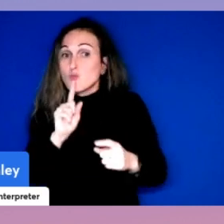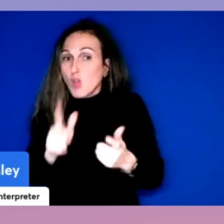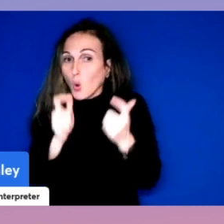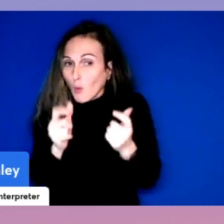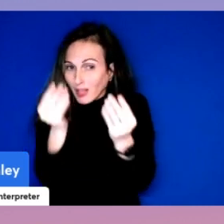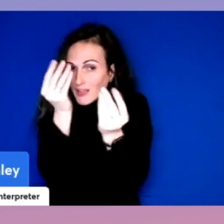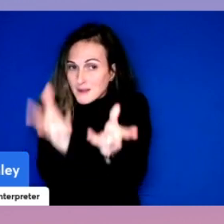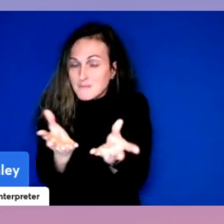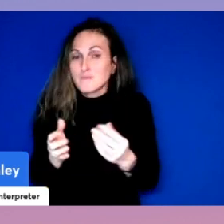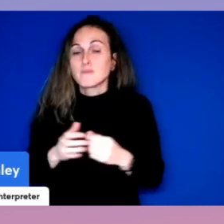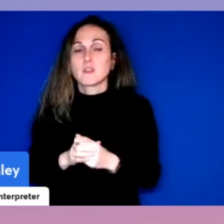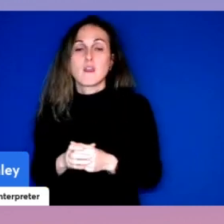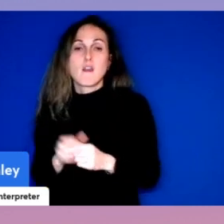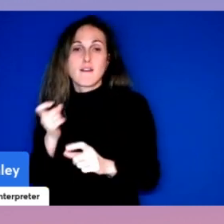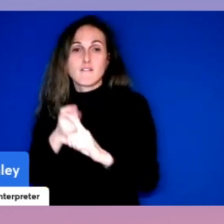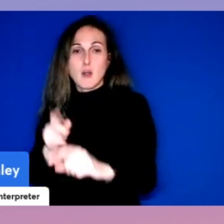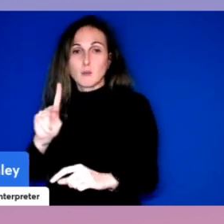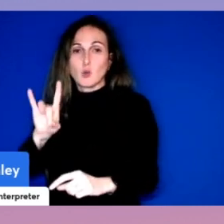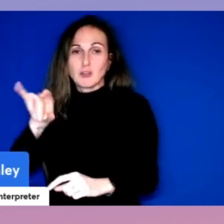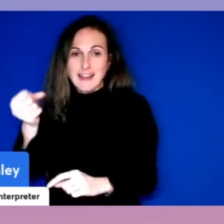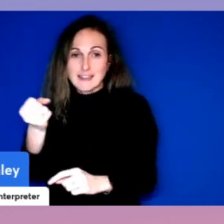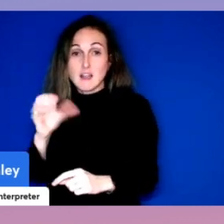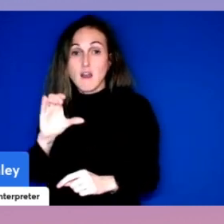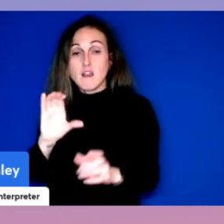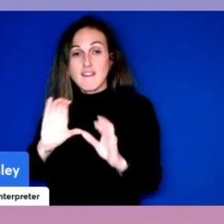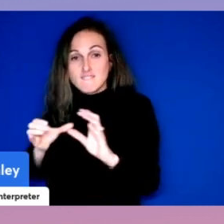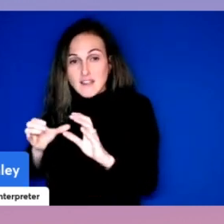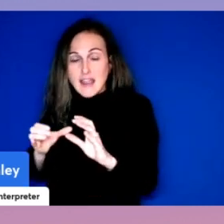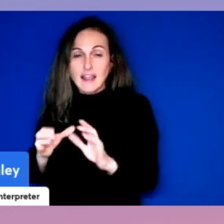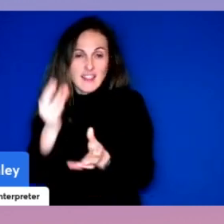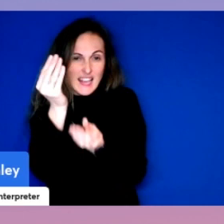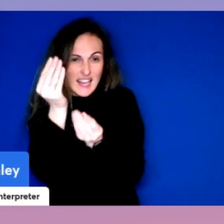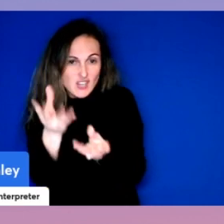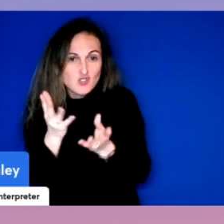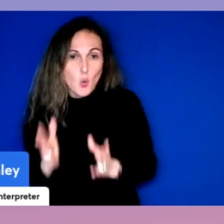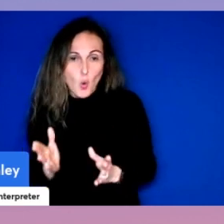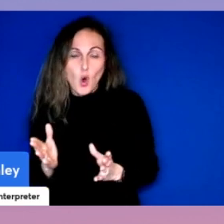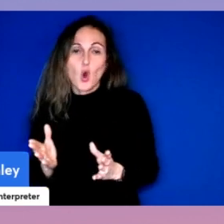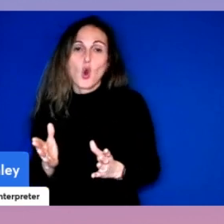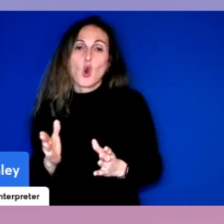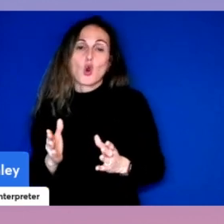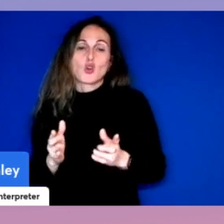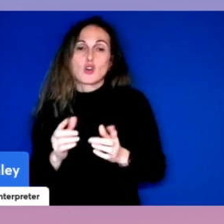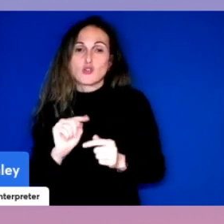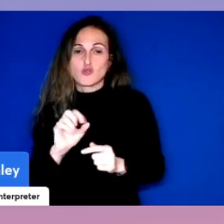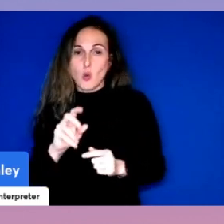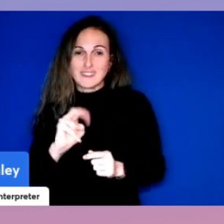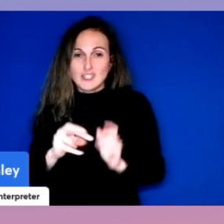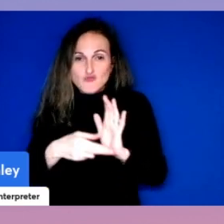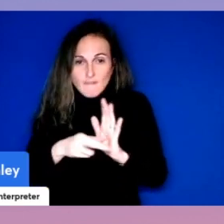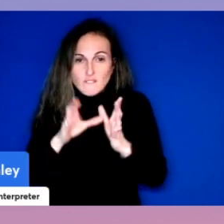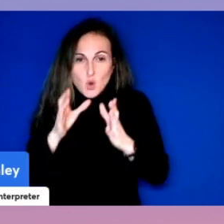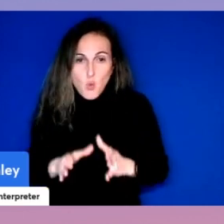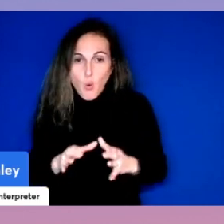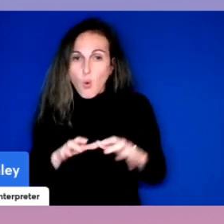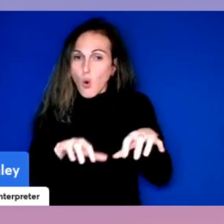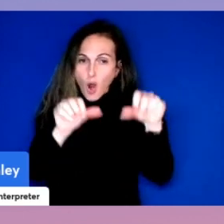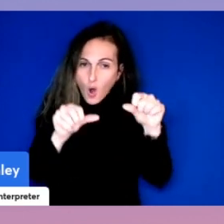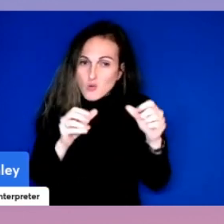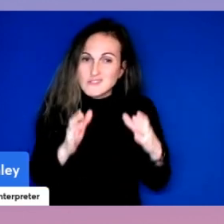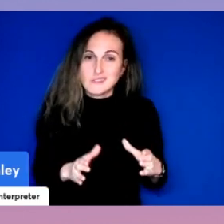auth Kubernetes config, the issuer, the token reviewer, the Kubernetes host, the Kubernetes CA cert.